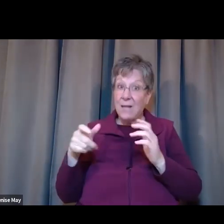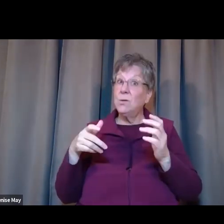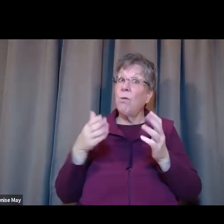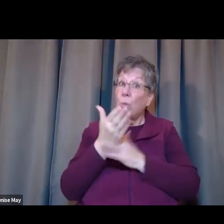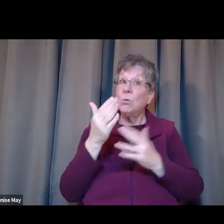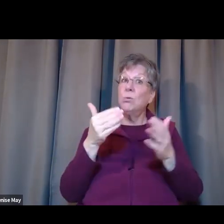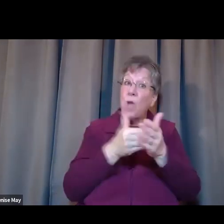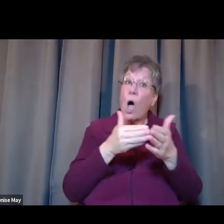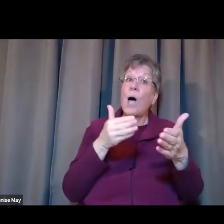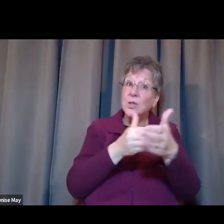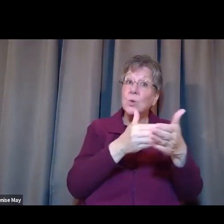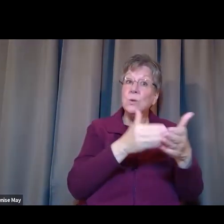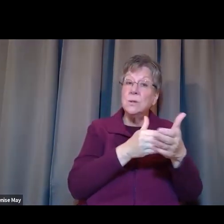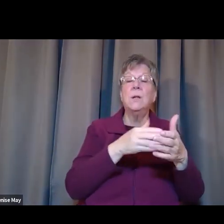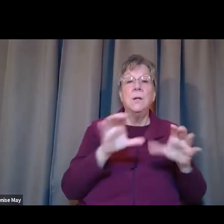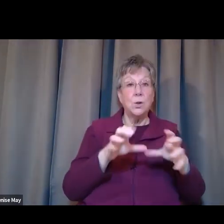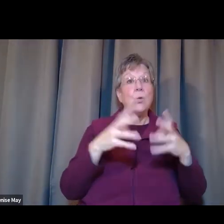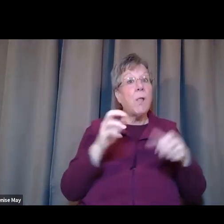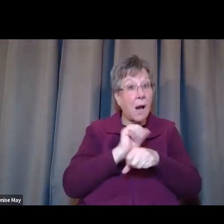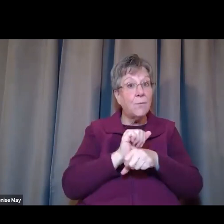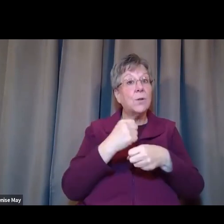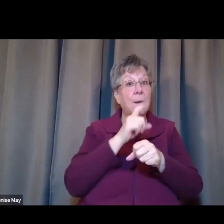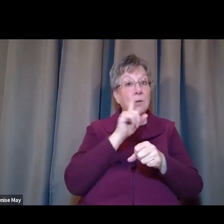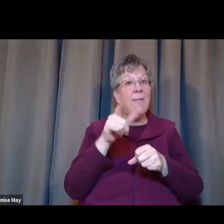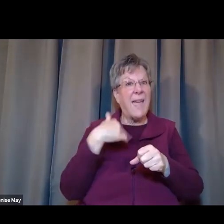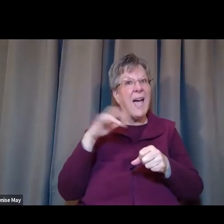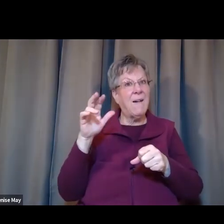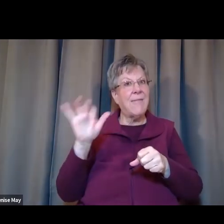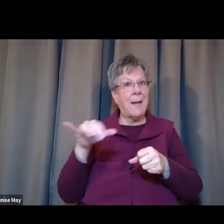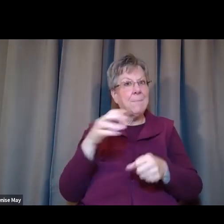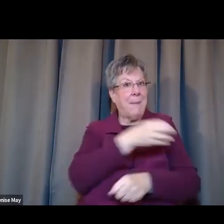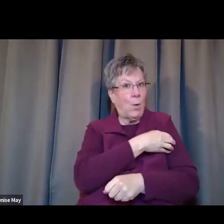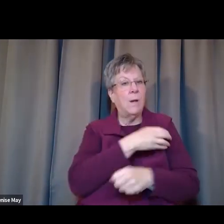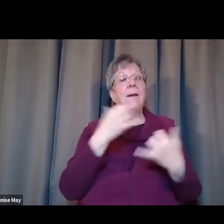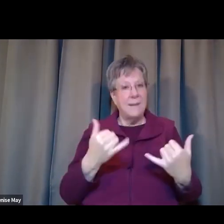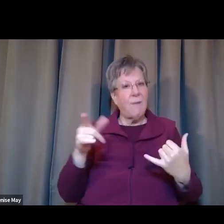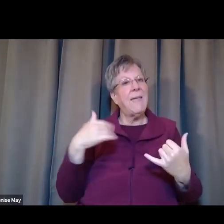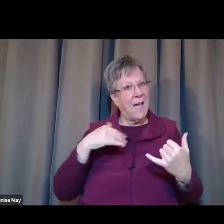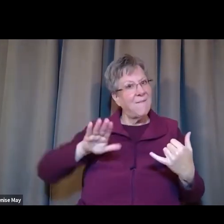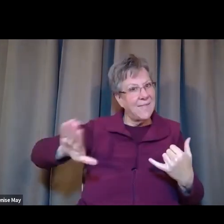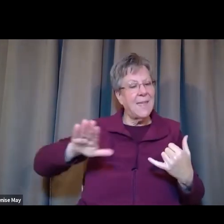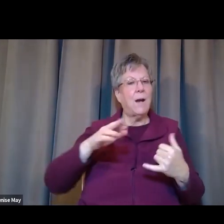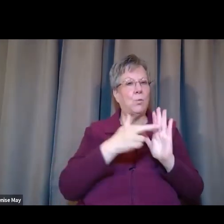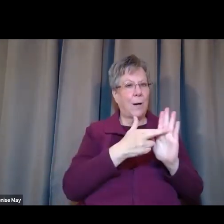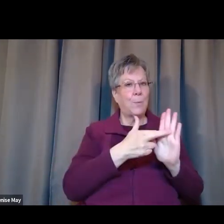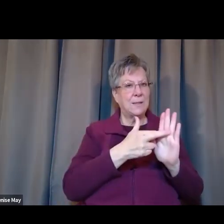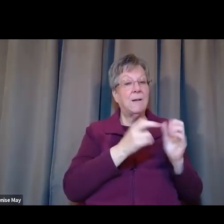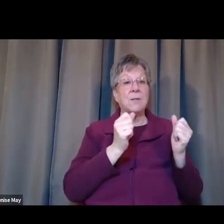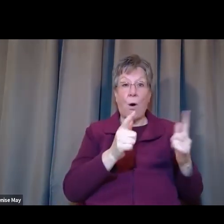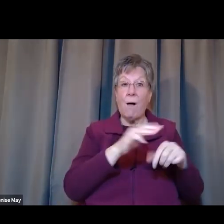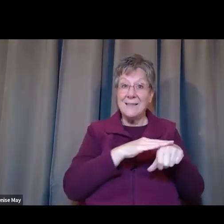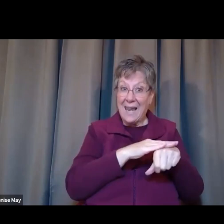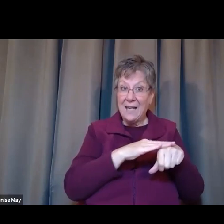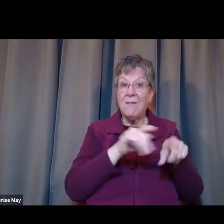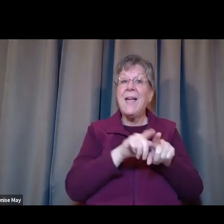lot of work to make sure that they have that muscle to flex, but they now have their representatives, all Native, as